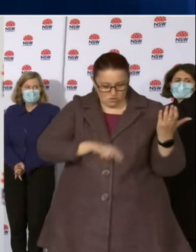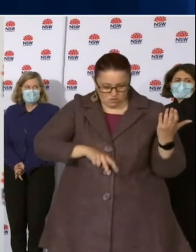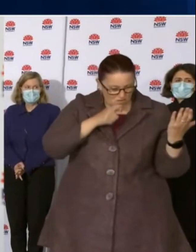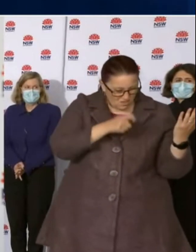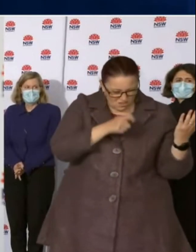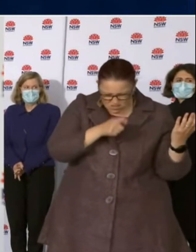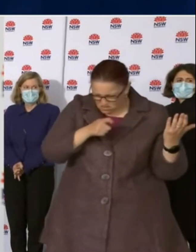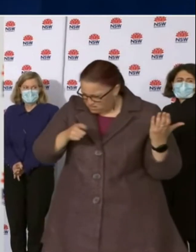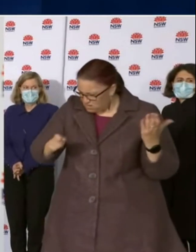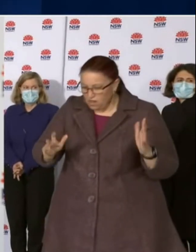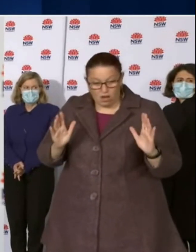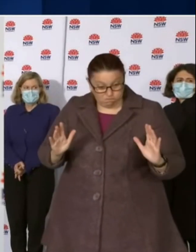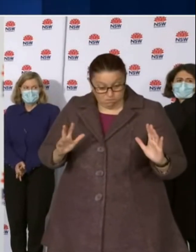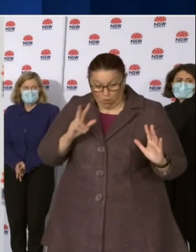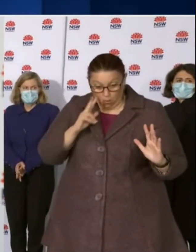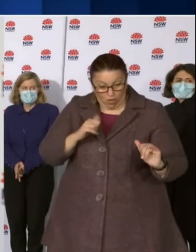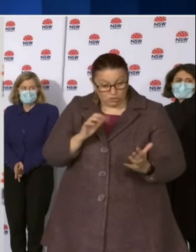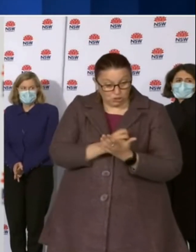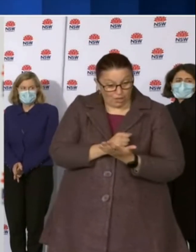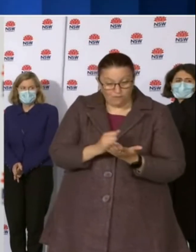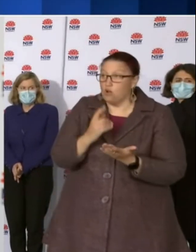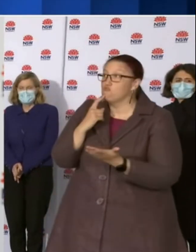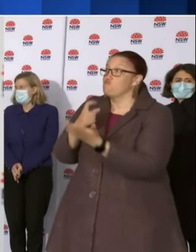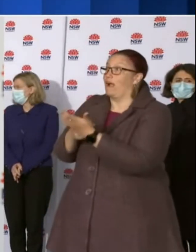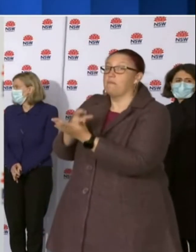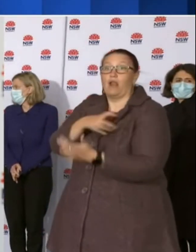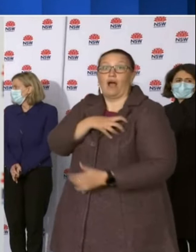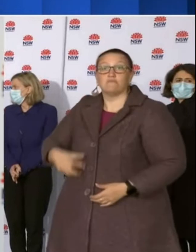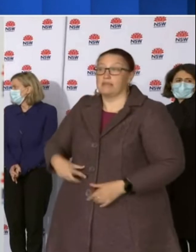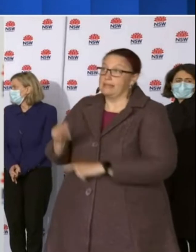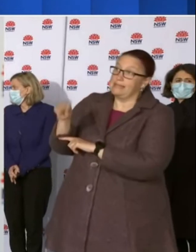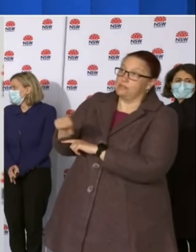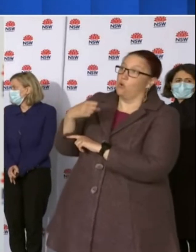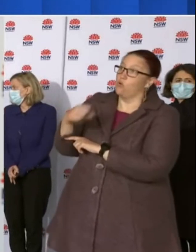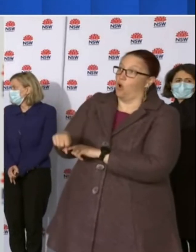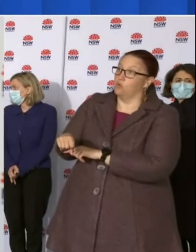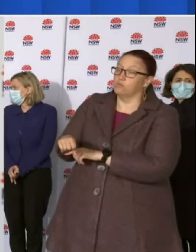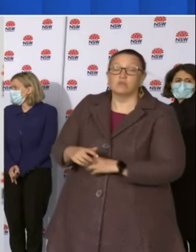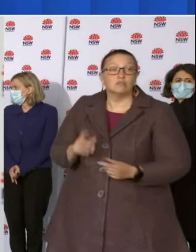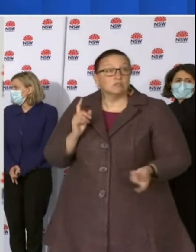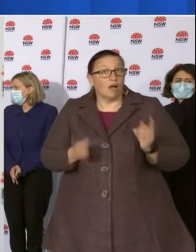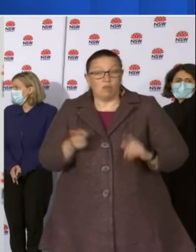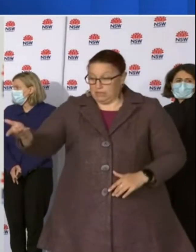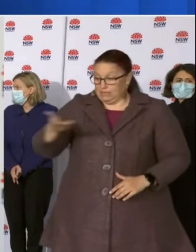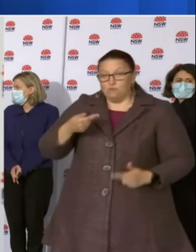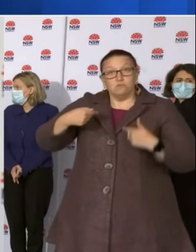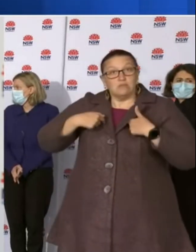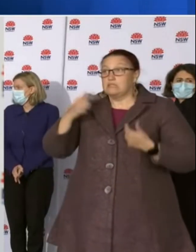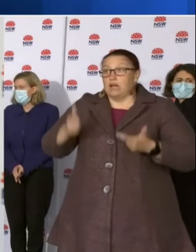make recommendations to the government, and they make recommendations that generally would pass. Sometimes it comes to me, sometimes it